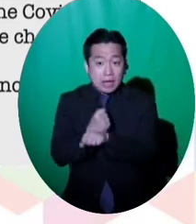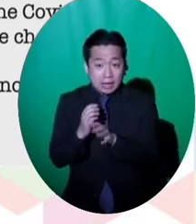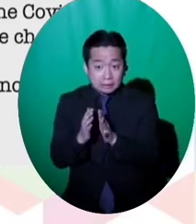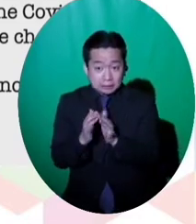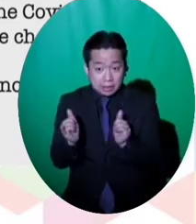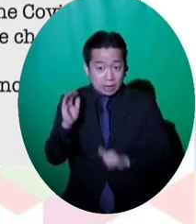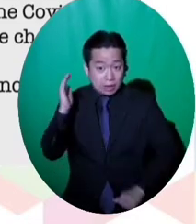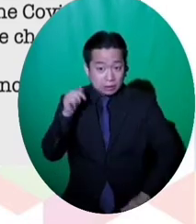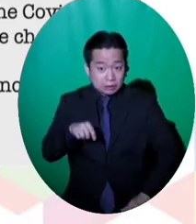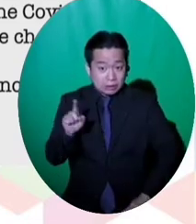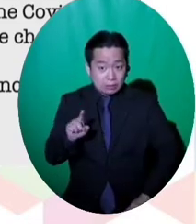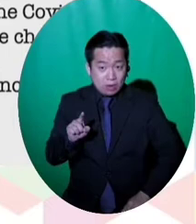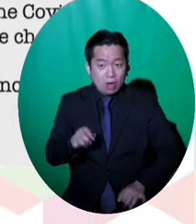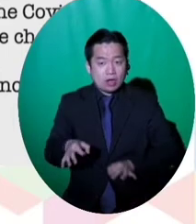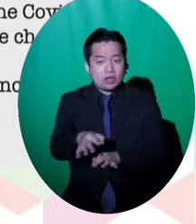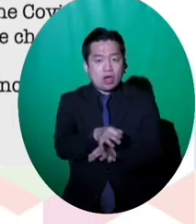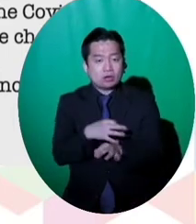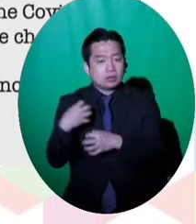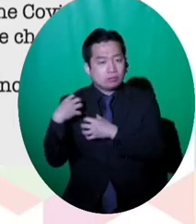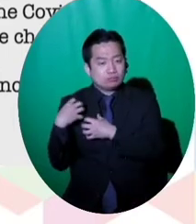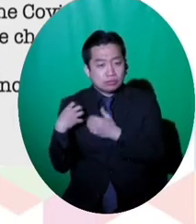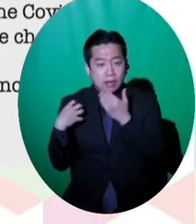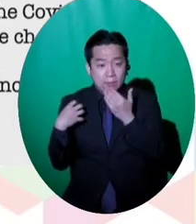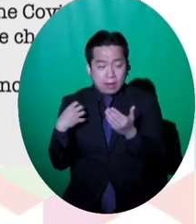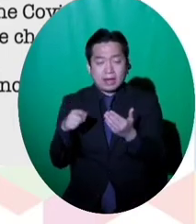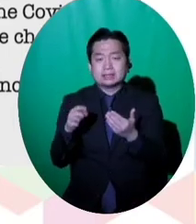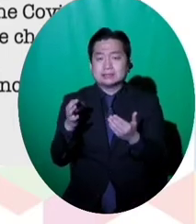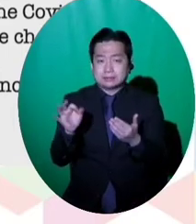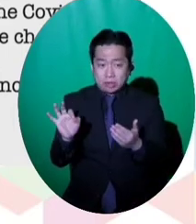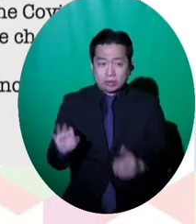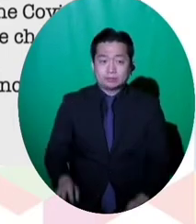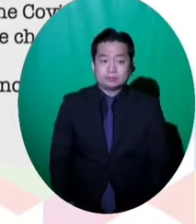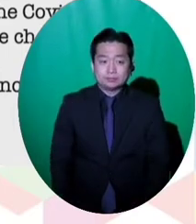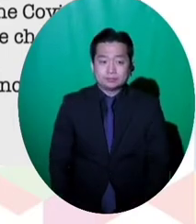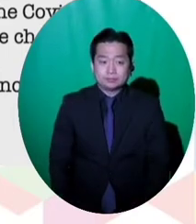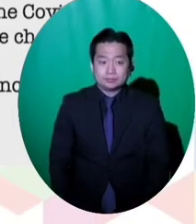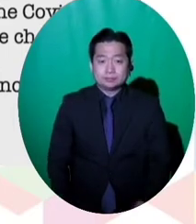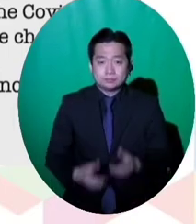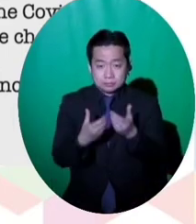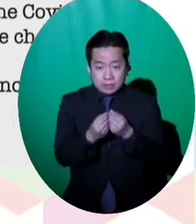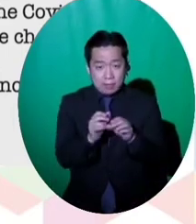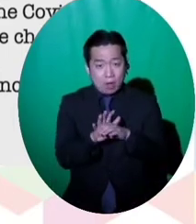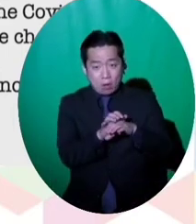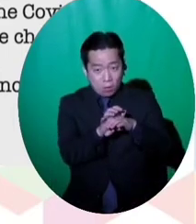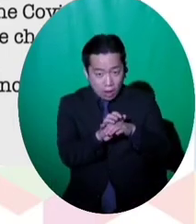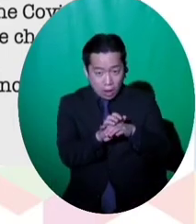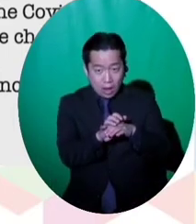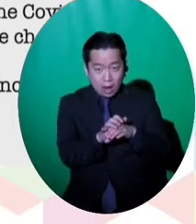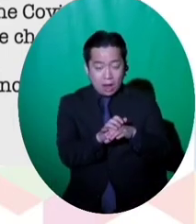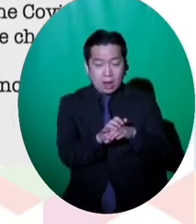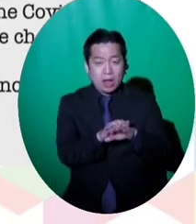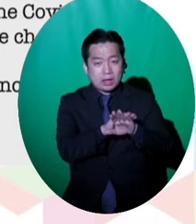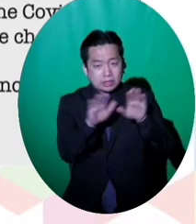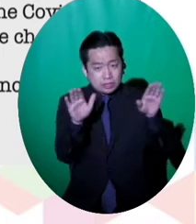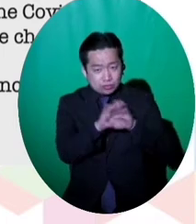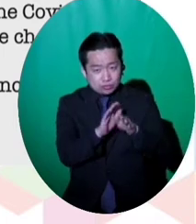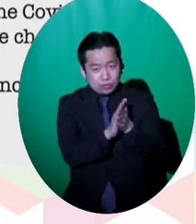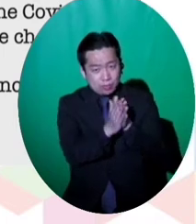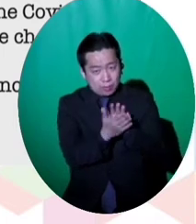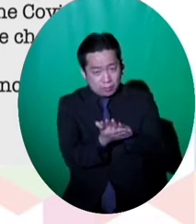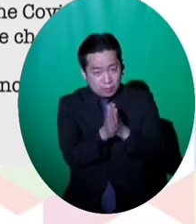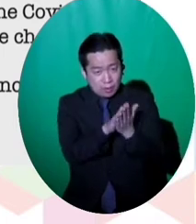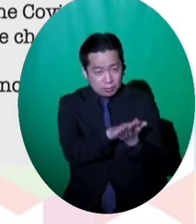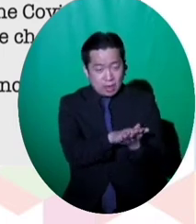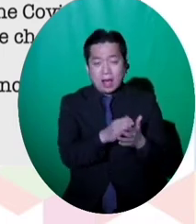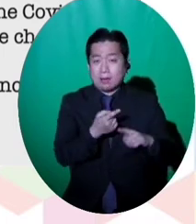along with other global challenges like the COVID-19 pandemic and climate change. But one of the interesting things